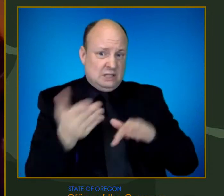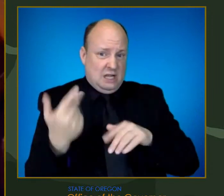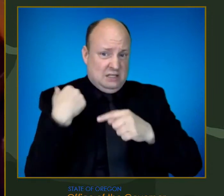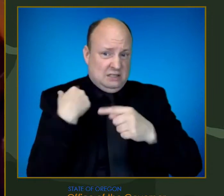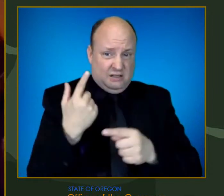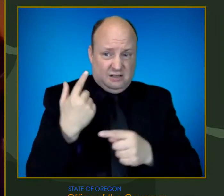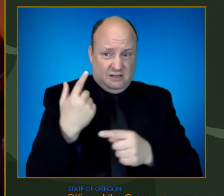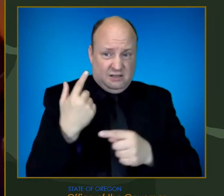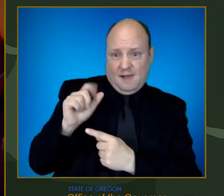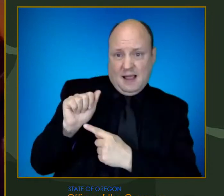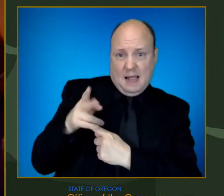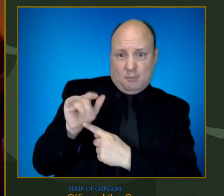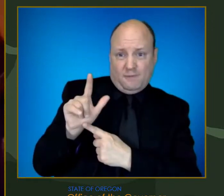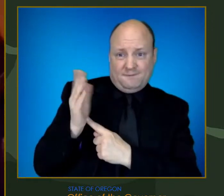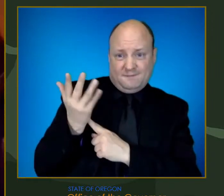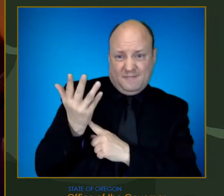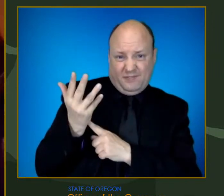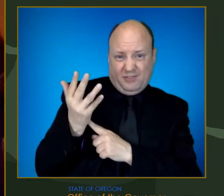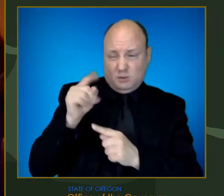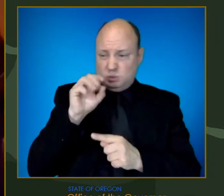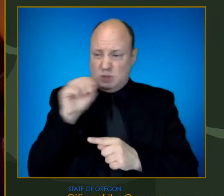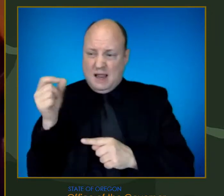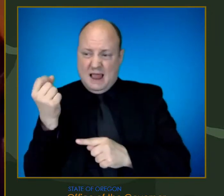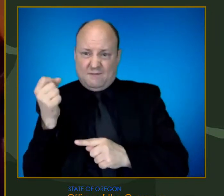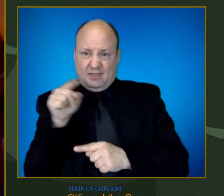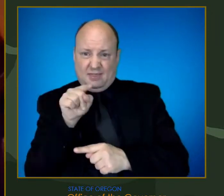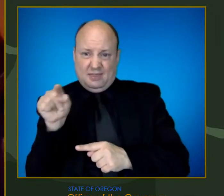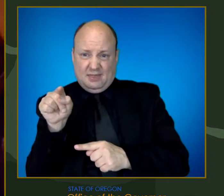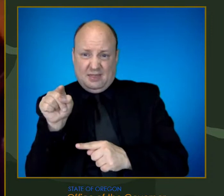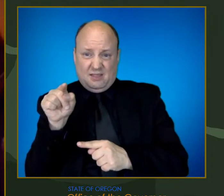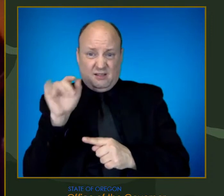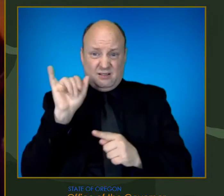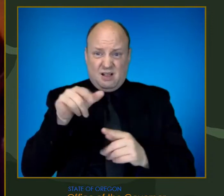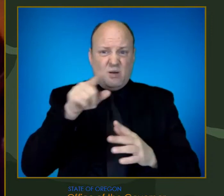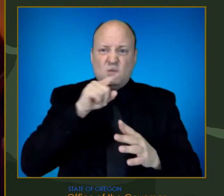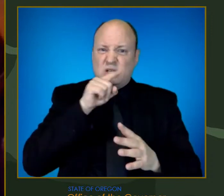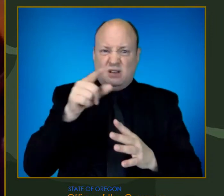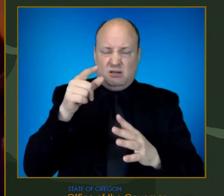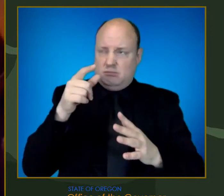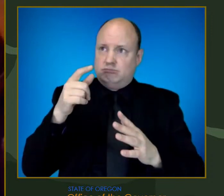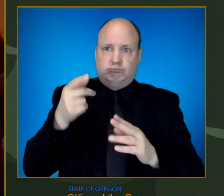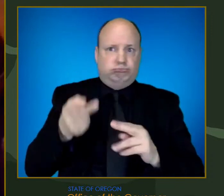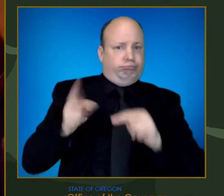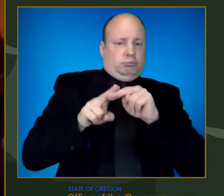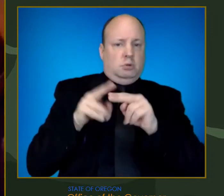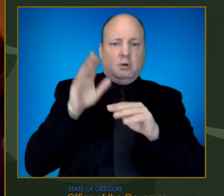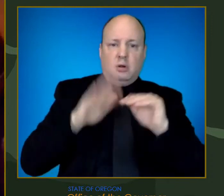the highest toll in 5 weeks. And to date, there have been